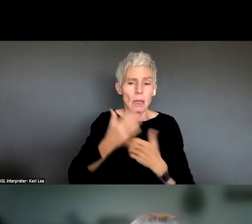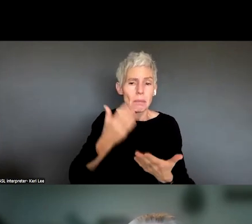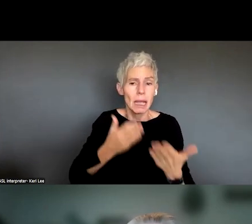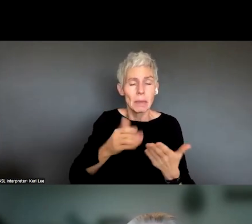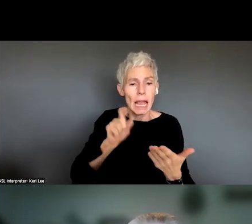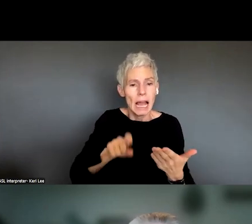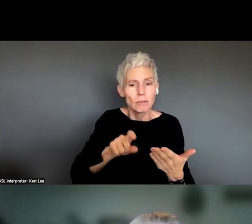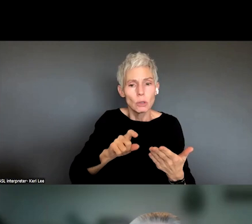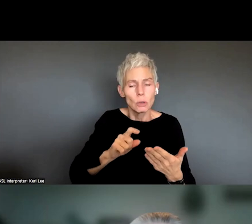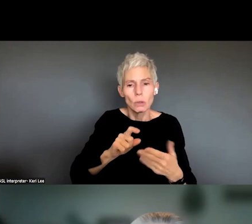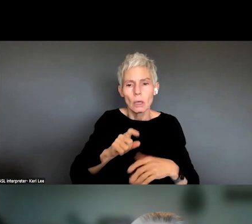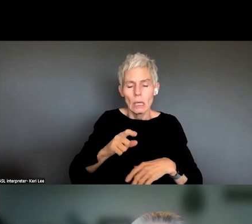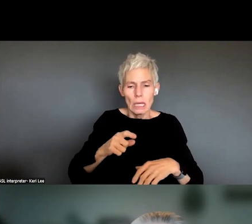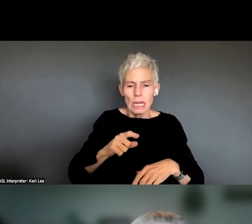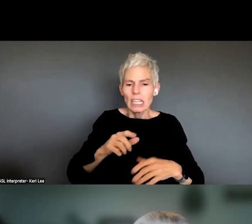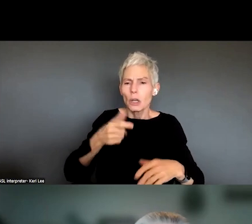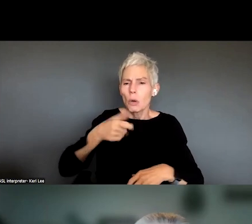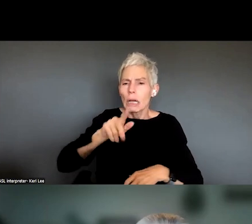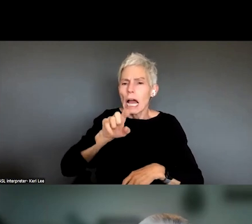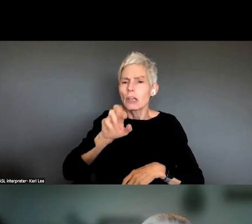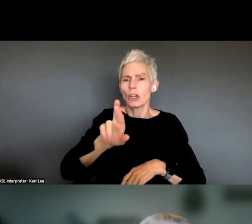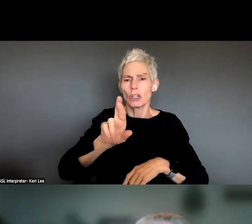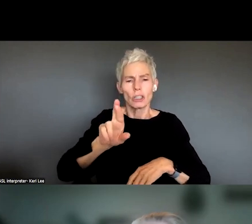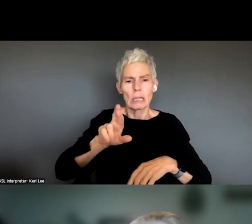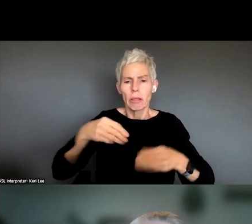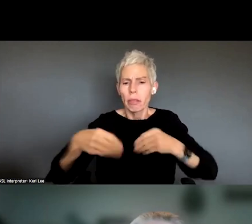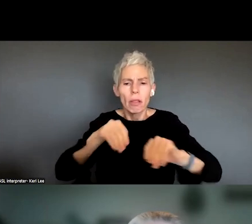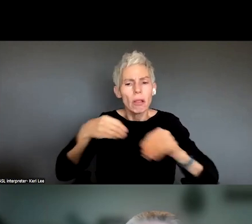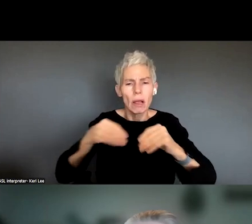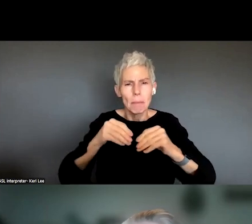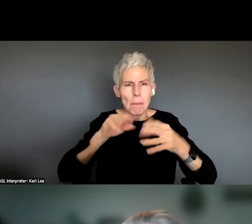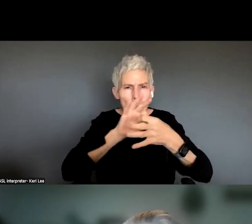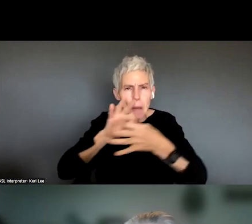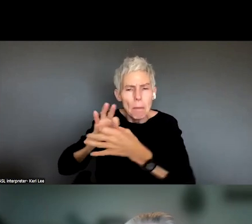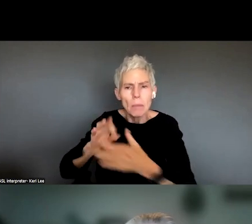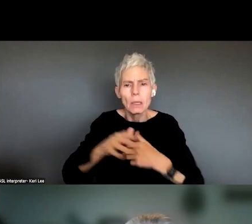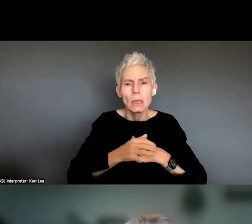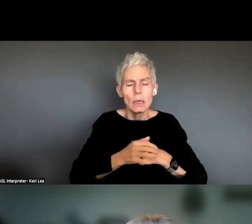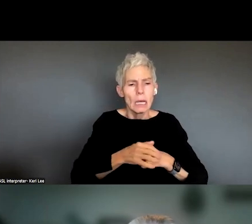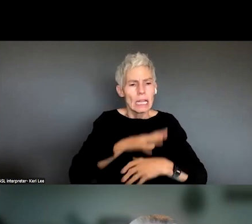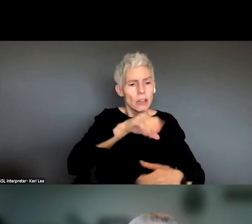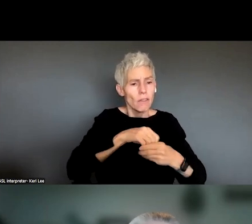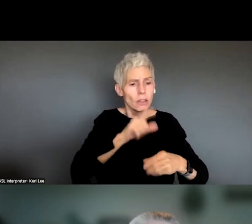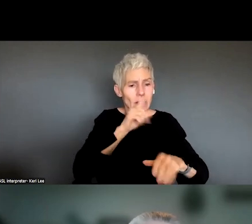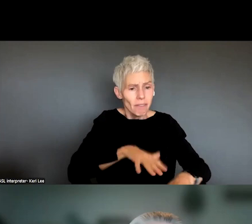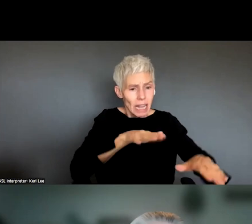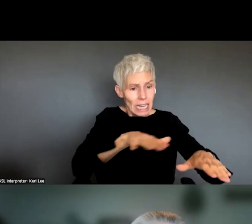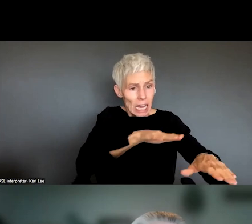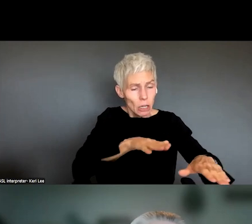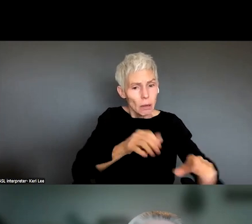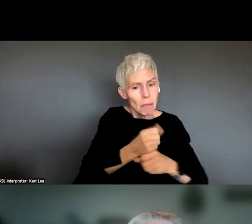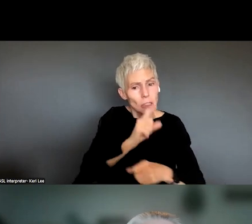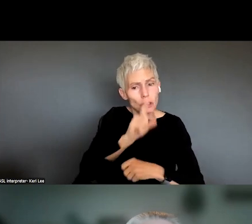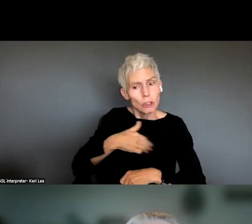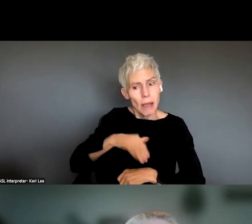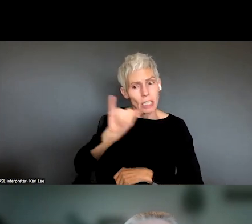like secure loose gutters or cut down hanging tree limbs. You might, if you're in a flood area, make sure you've got insurance, those types of